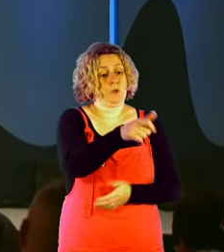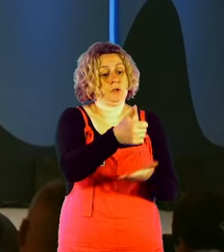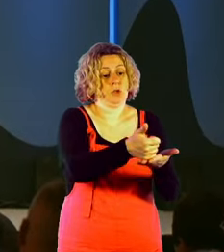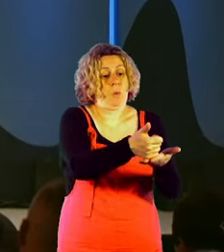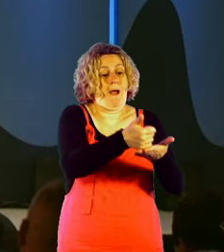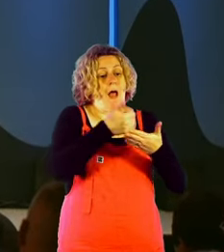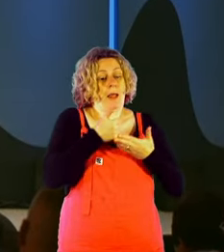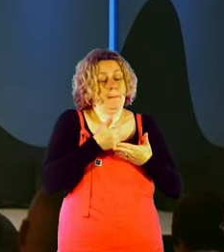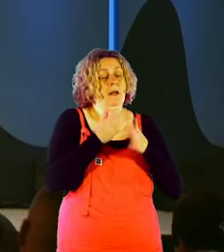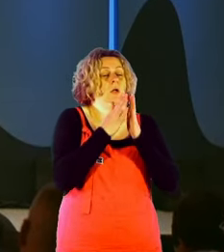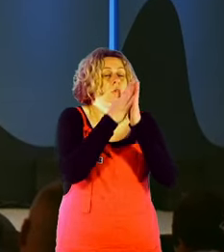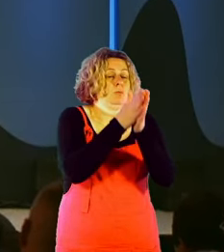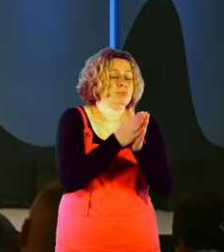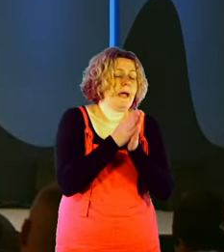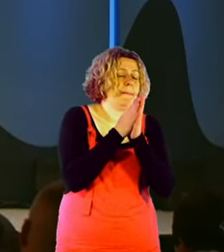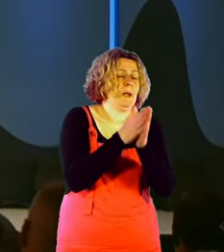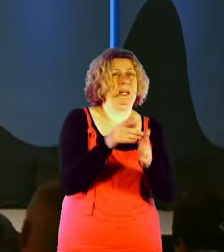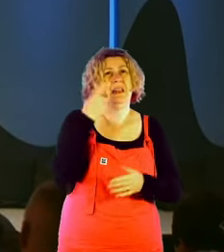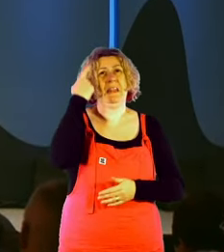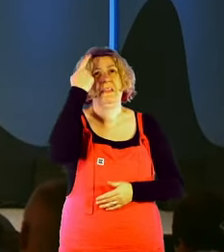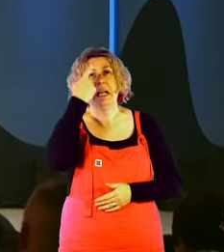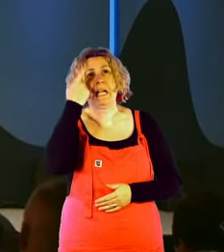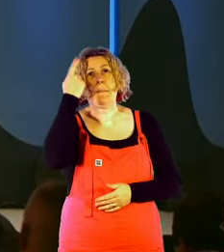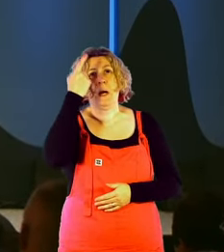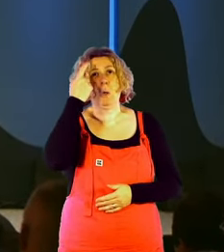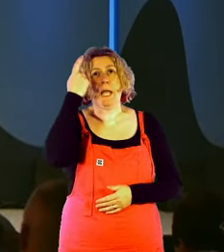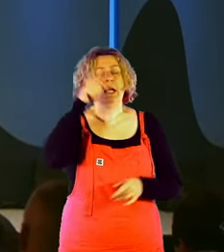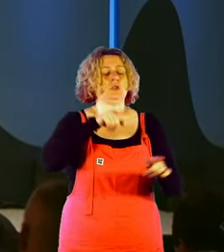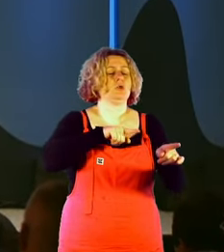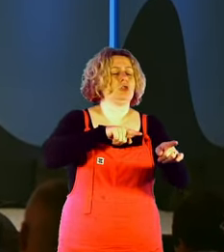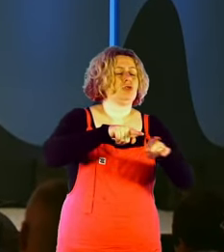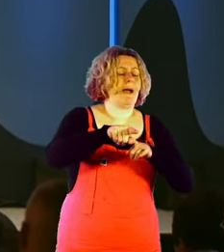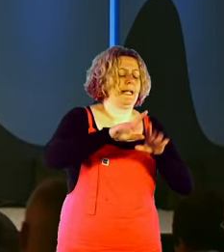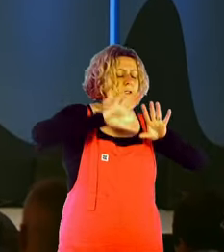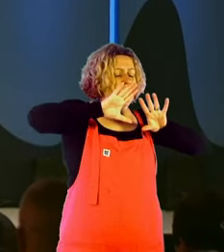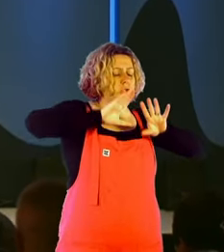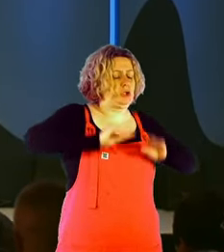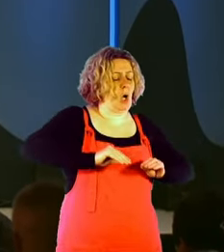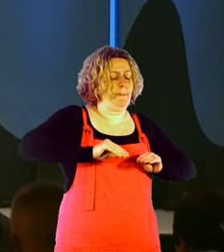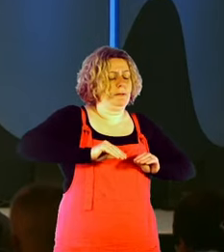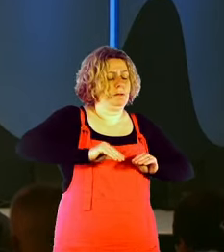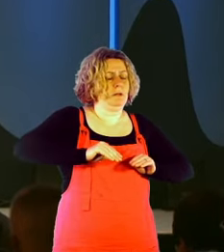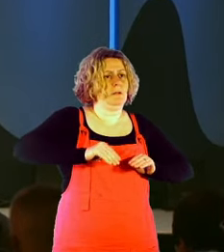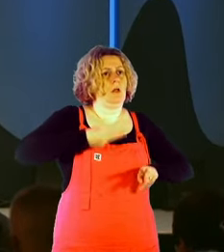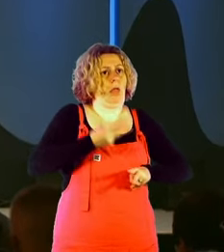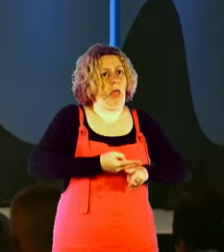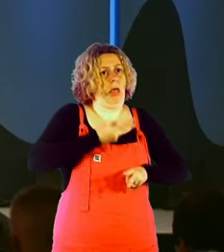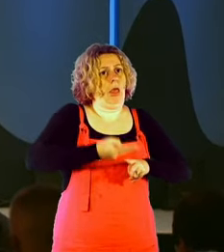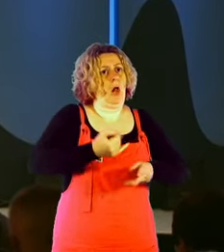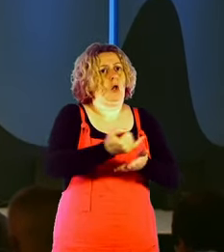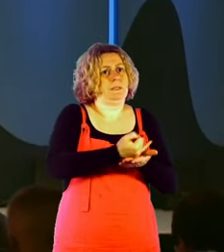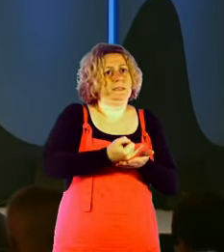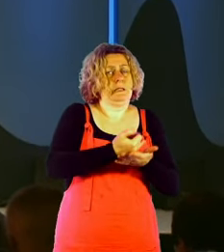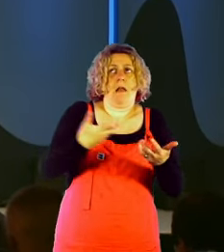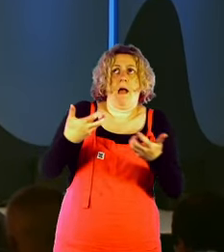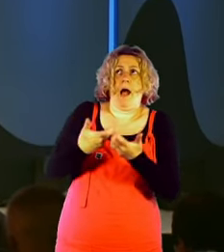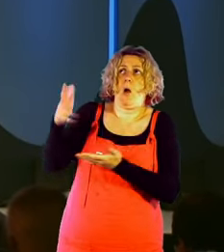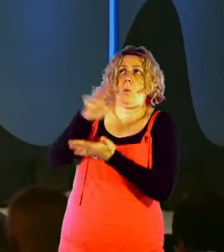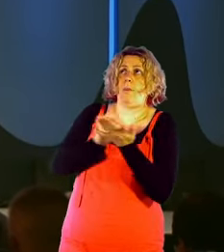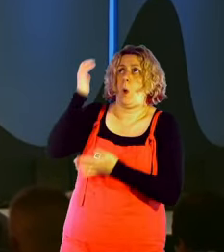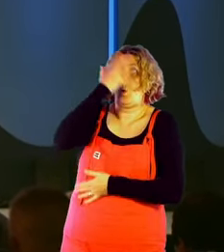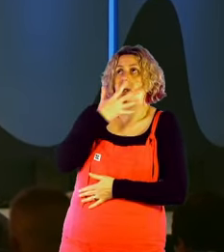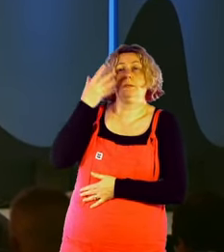pray about it, as you think about it, as you try to overcome it in the Spirit's power, because that will be an